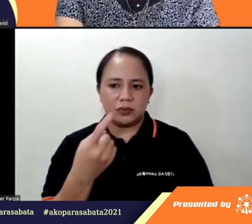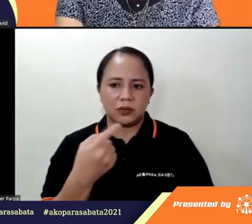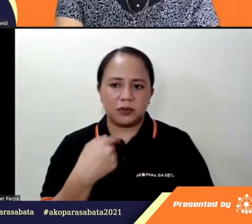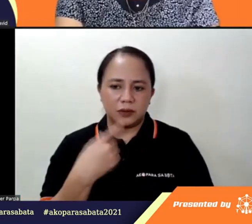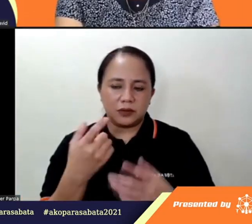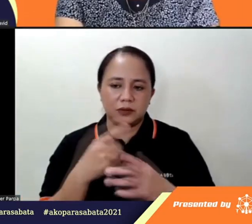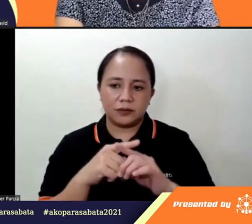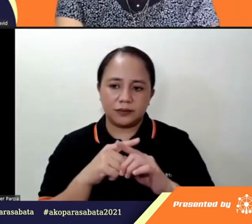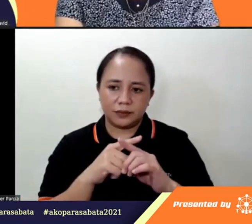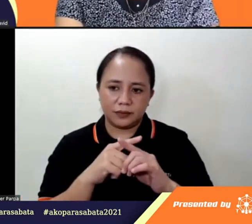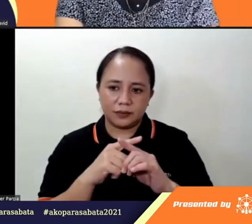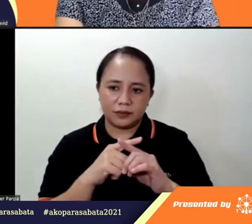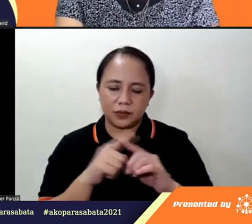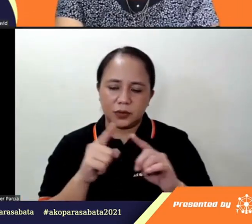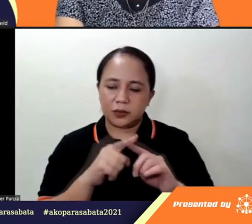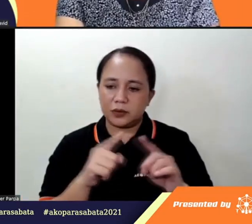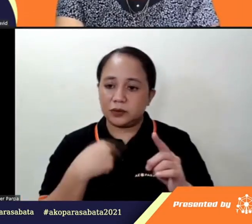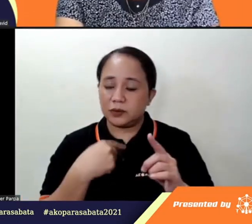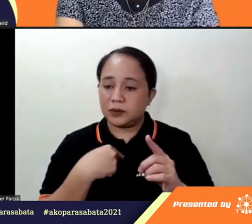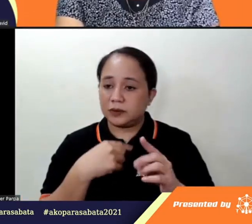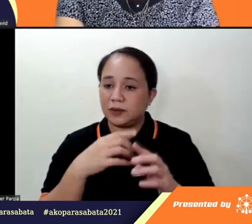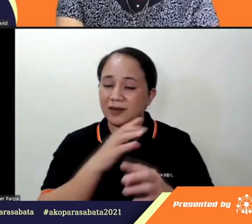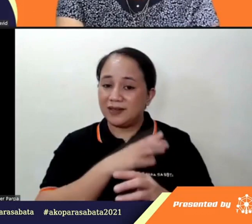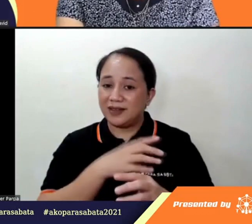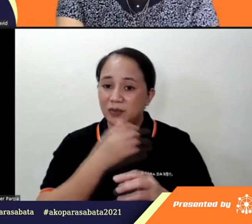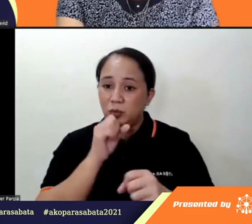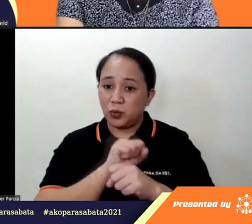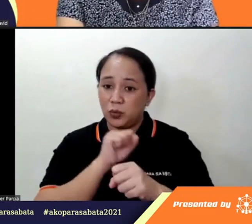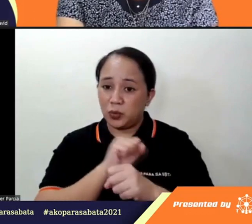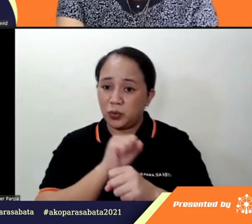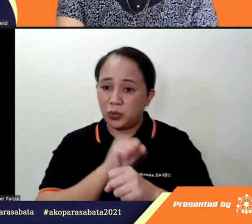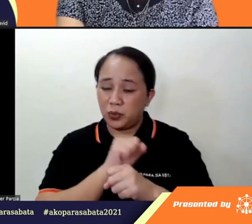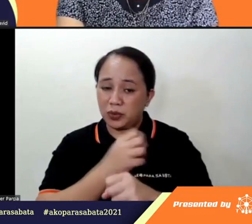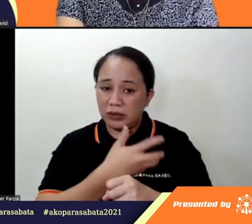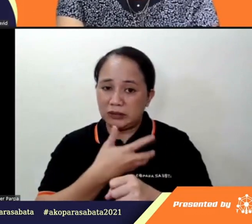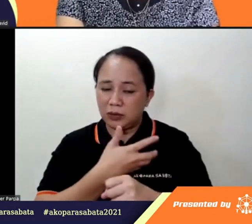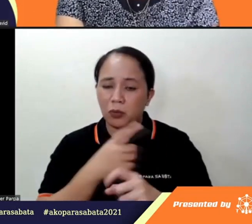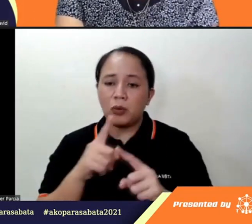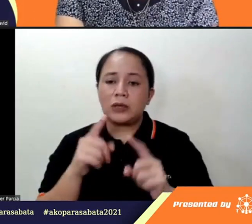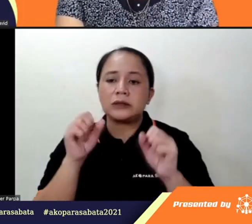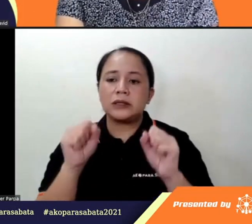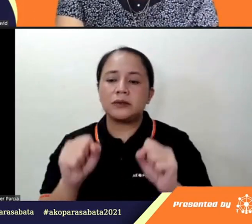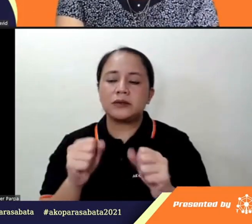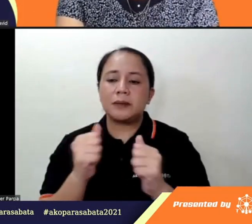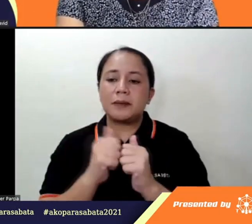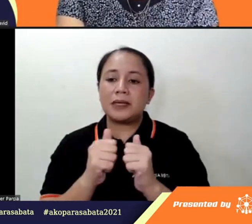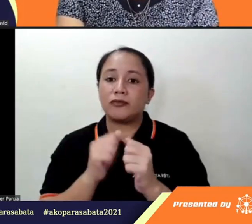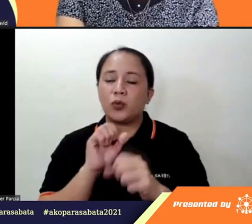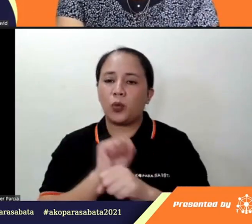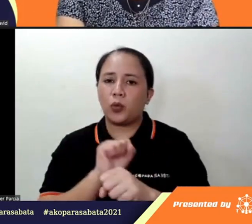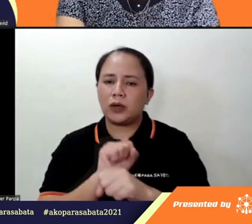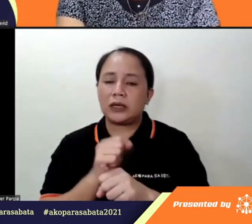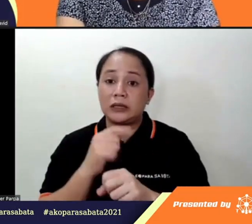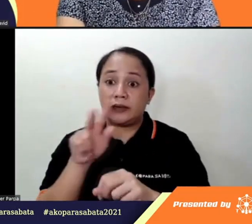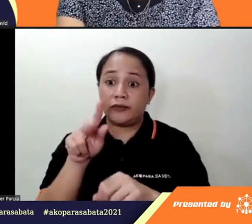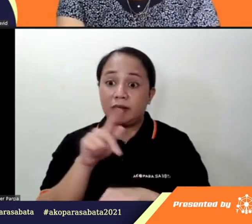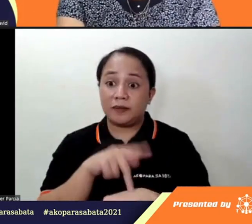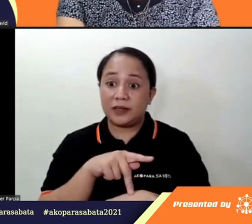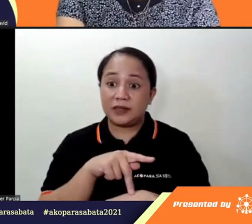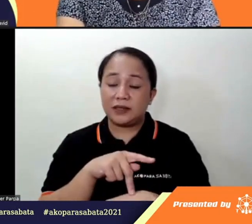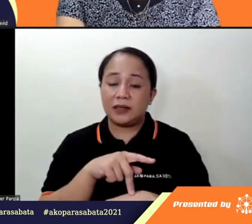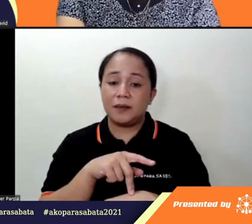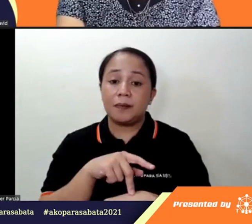different facets of job characteristics and what enables meaningful work. And in the Philippines,